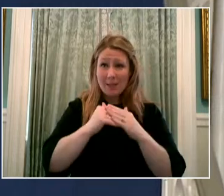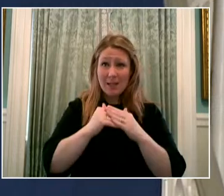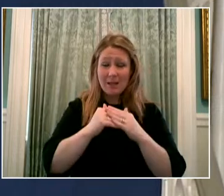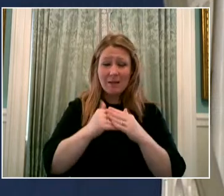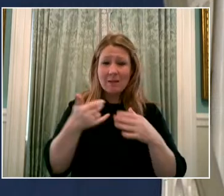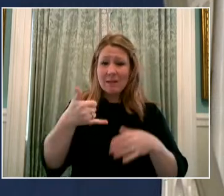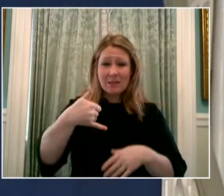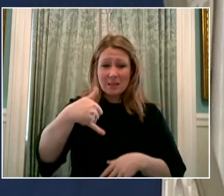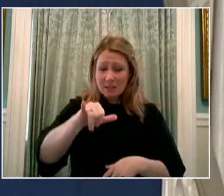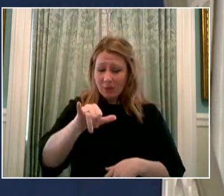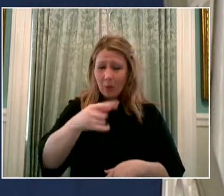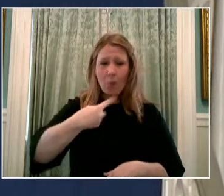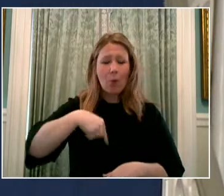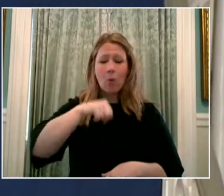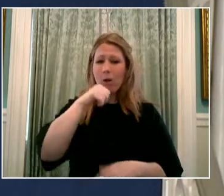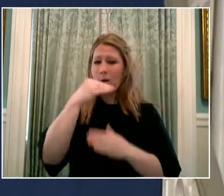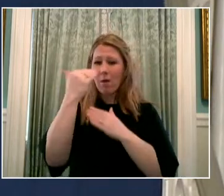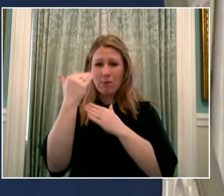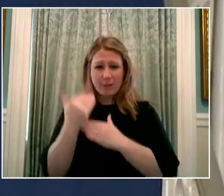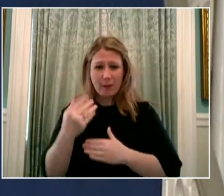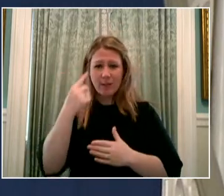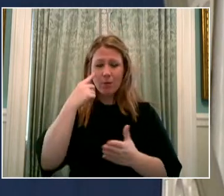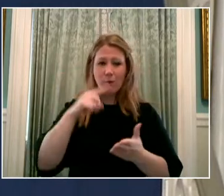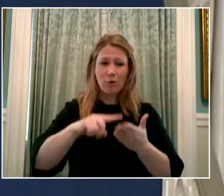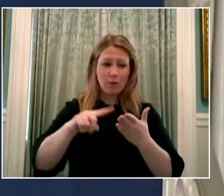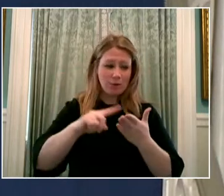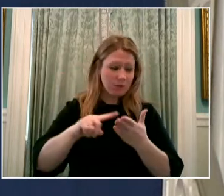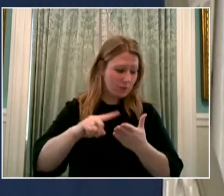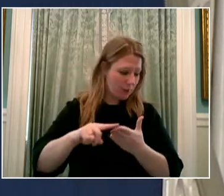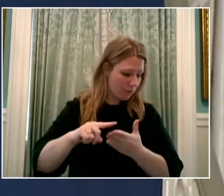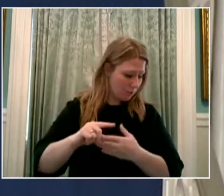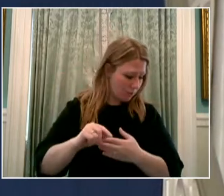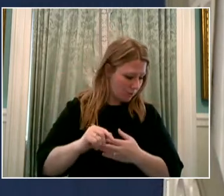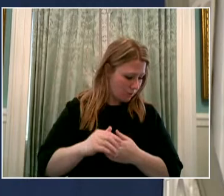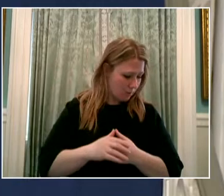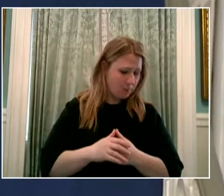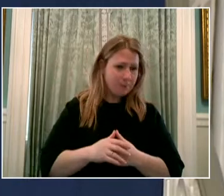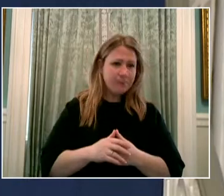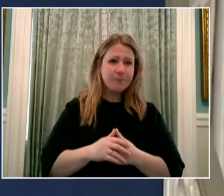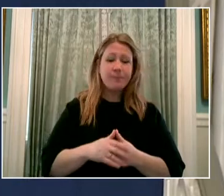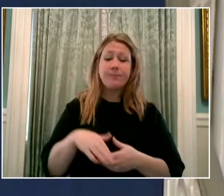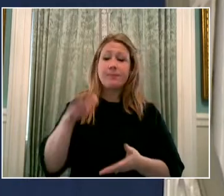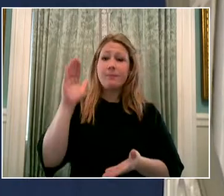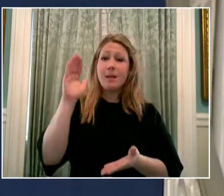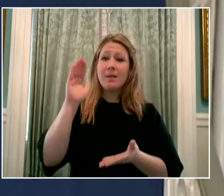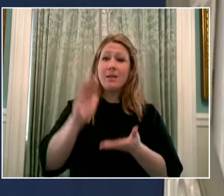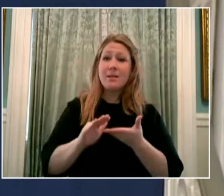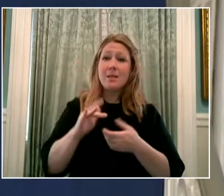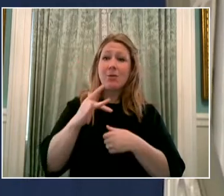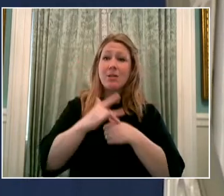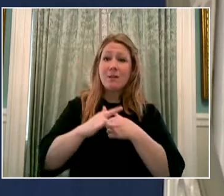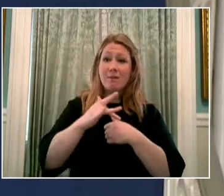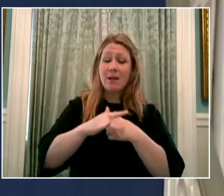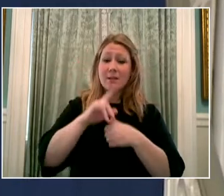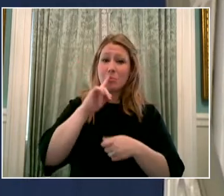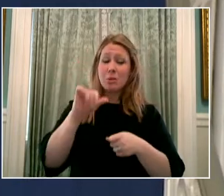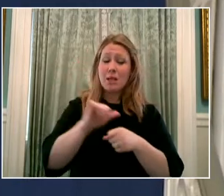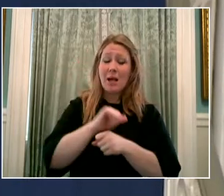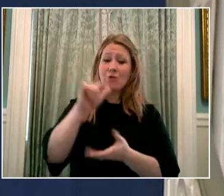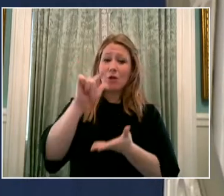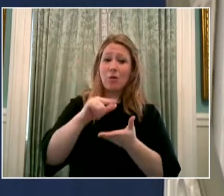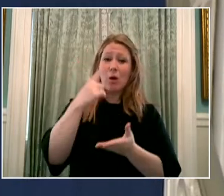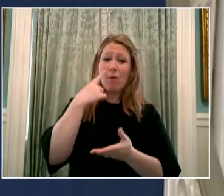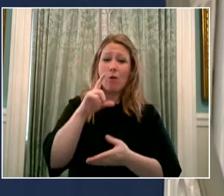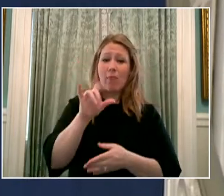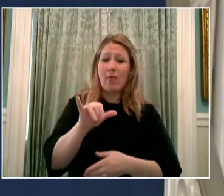do the inspection. And the drop and the decrease in vacancies is actually substantially low in that unit that's responsible